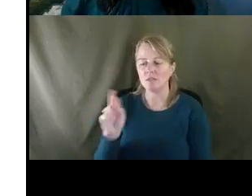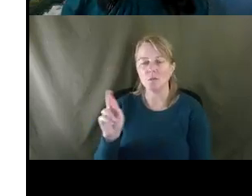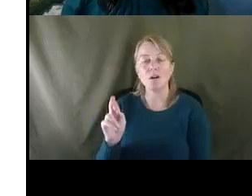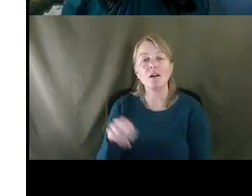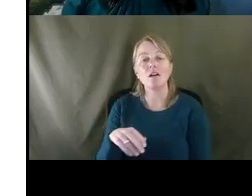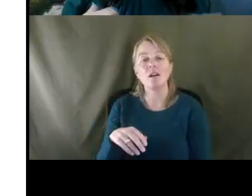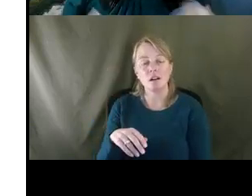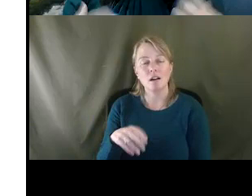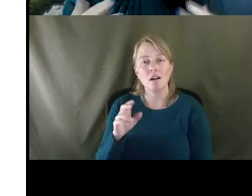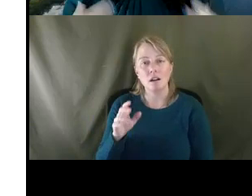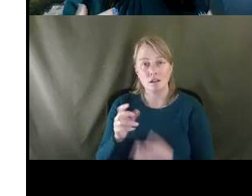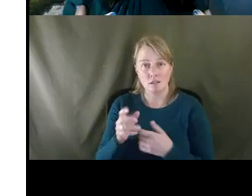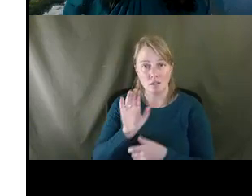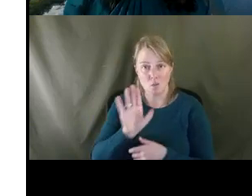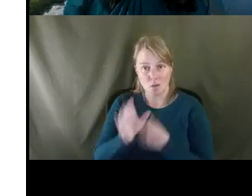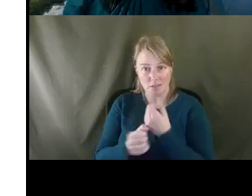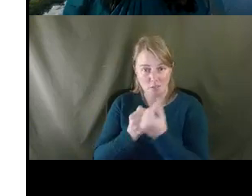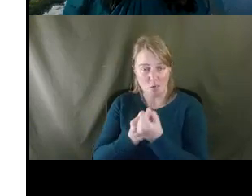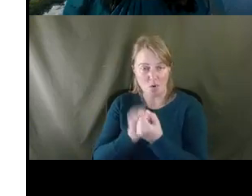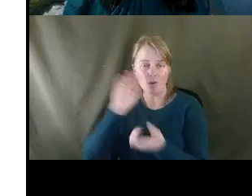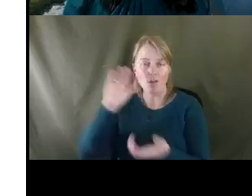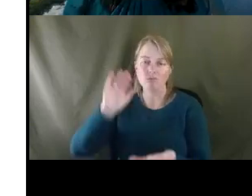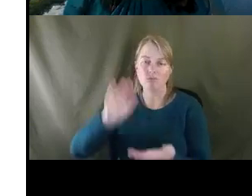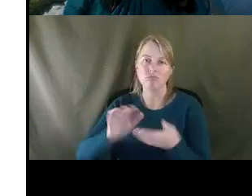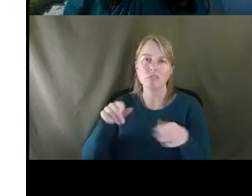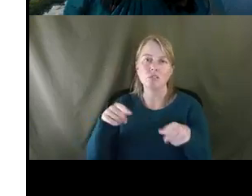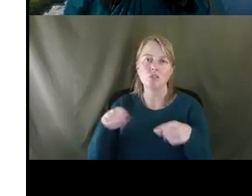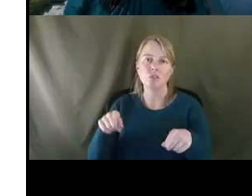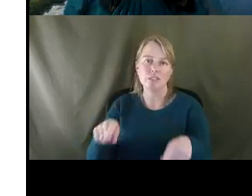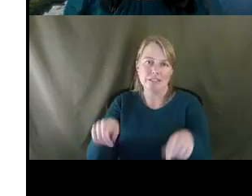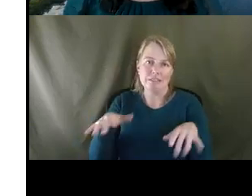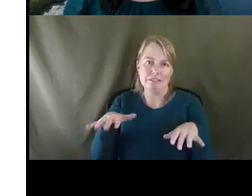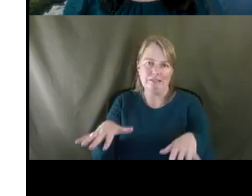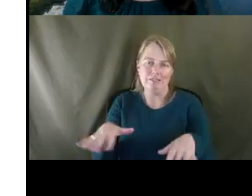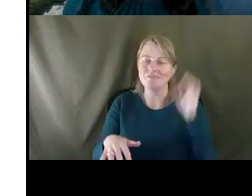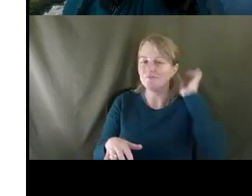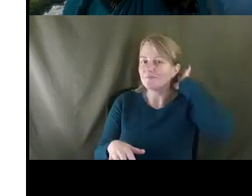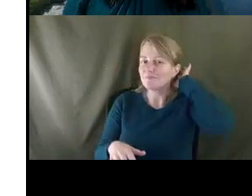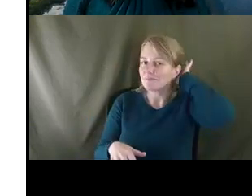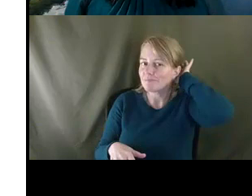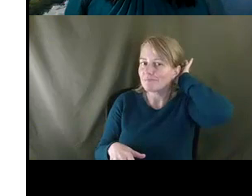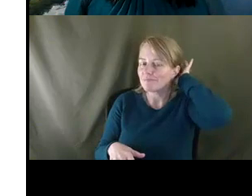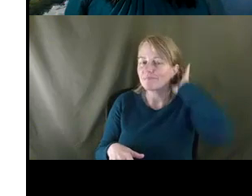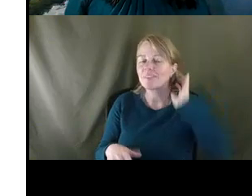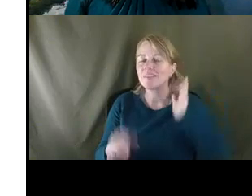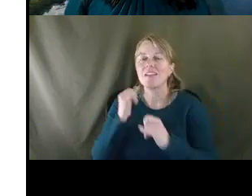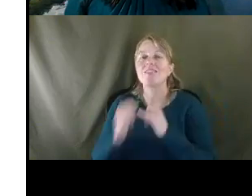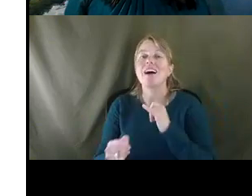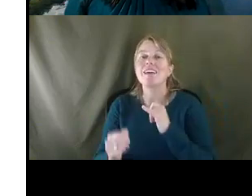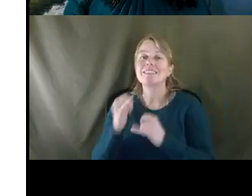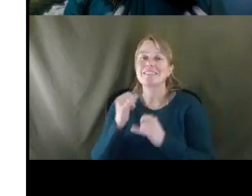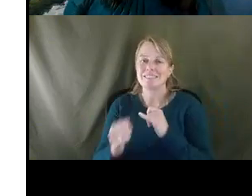can alleviate some of that nervousness that comes when they embark on this new adventure. And last but not